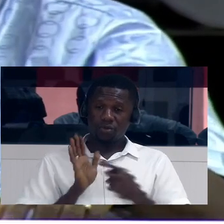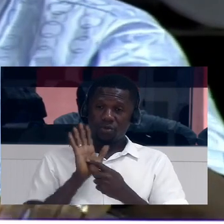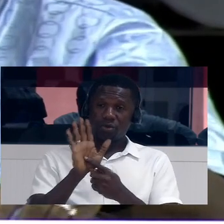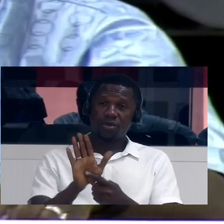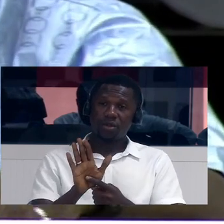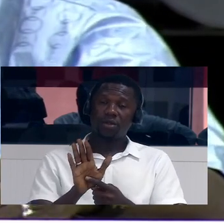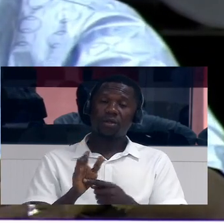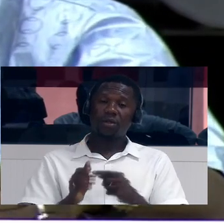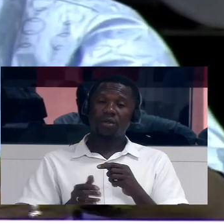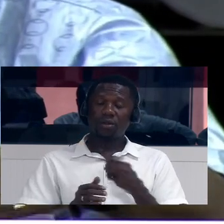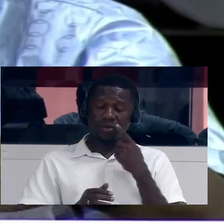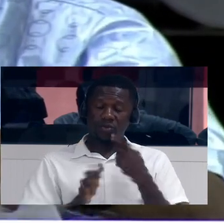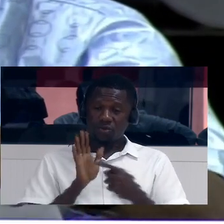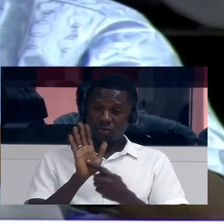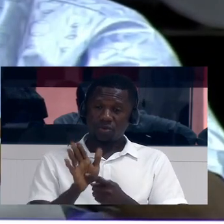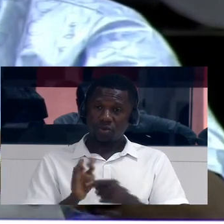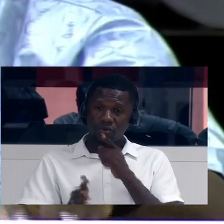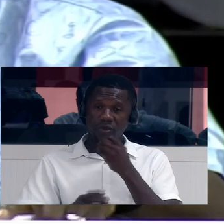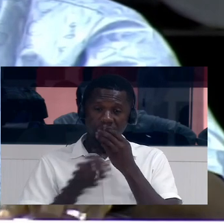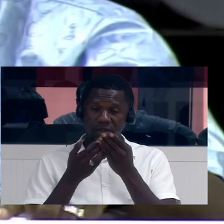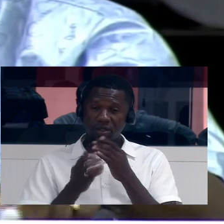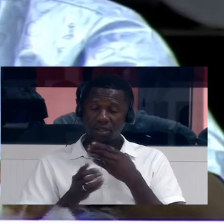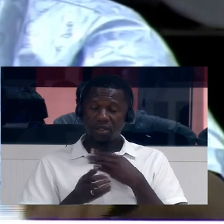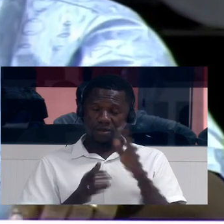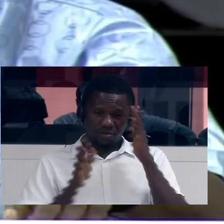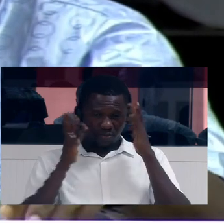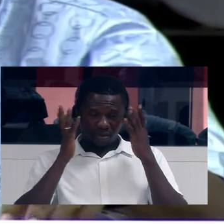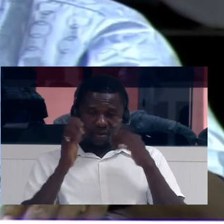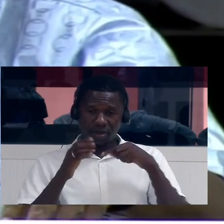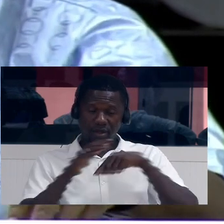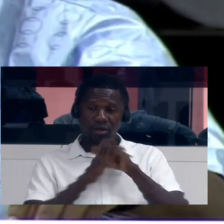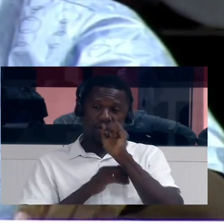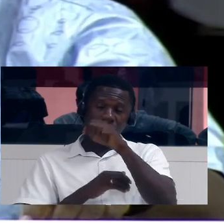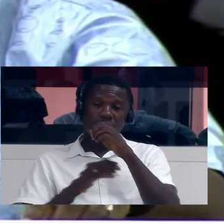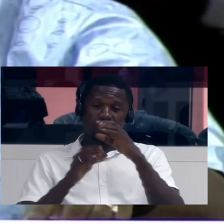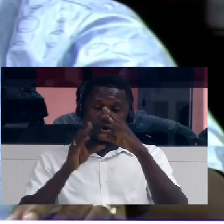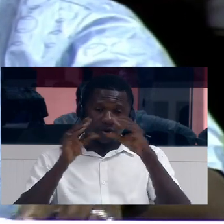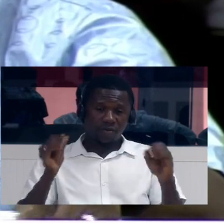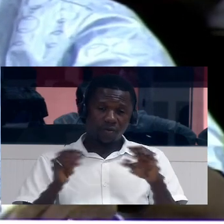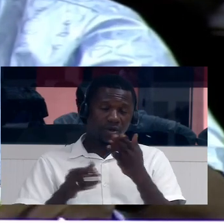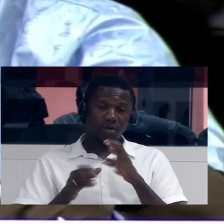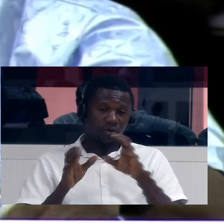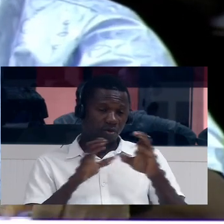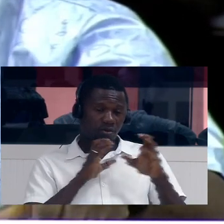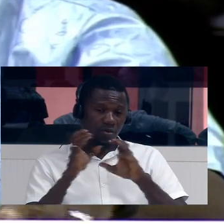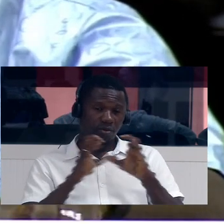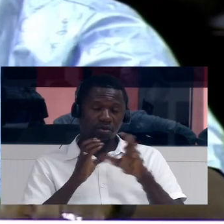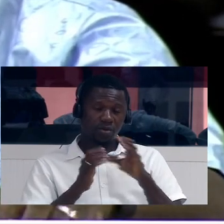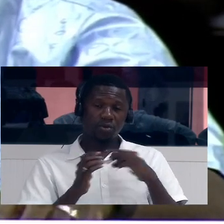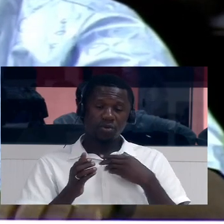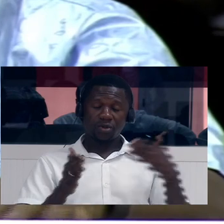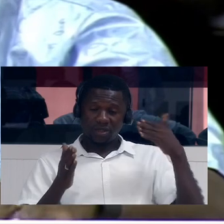also suggests, wouldn't you say that there is a fundamental problem in your office wherein communication does not reach